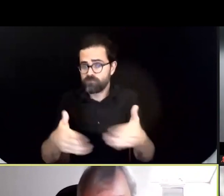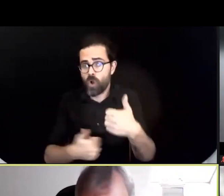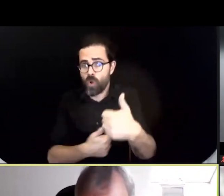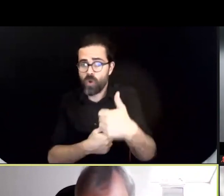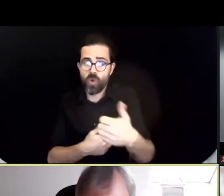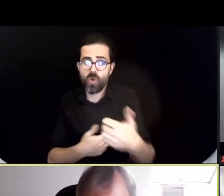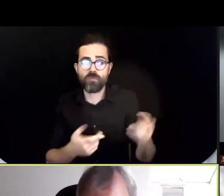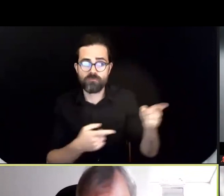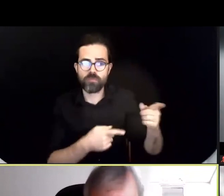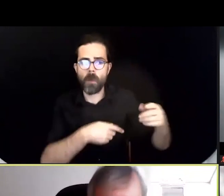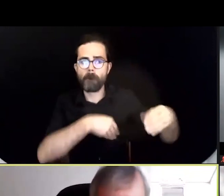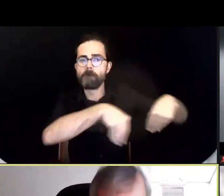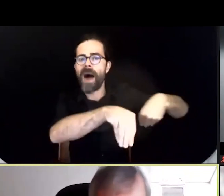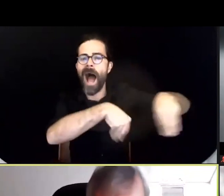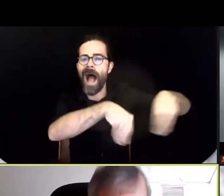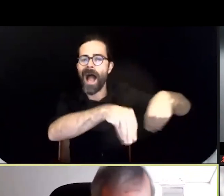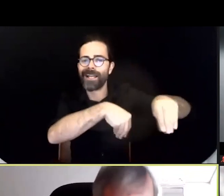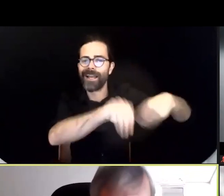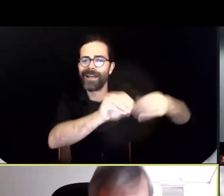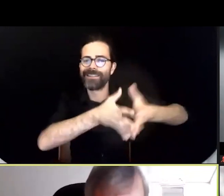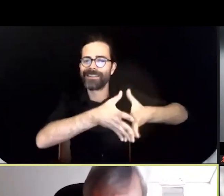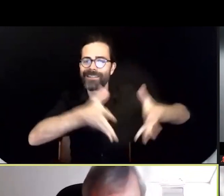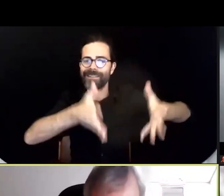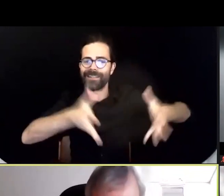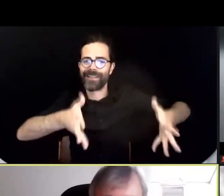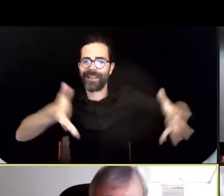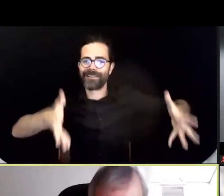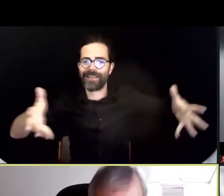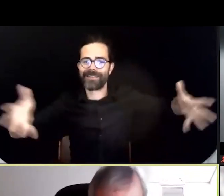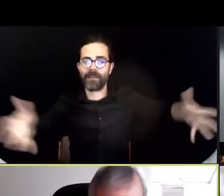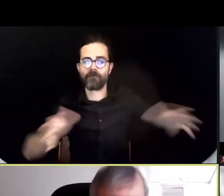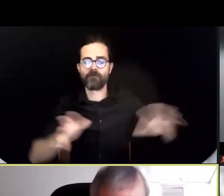it's still early day for people with intellectual disabilities.